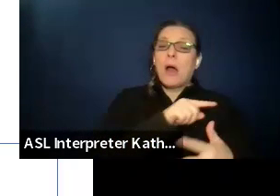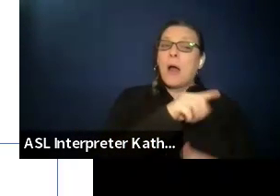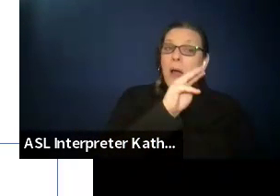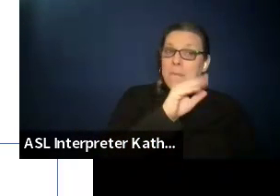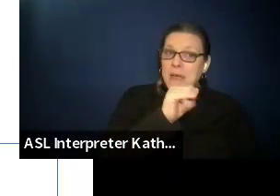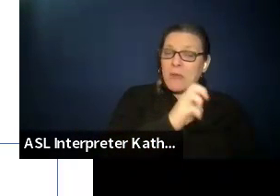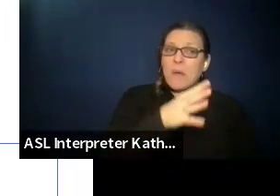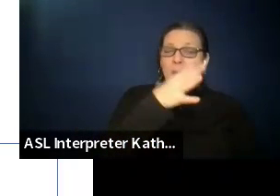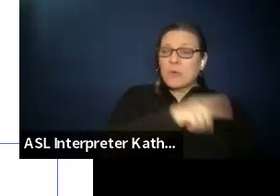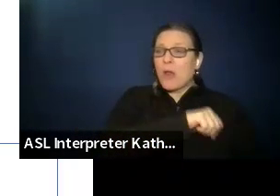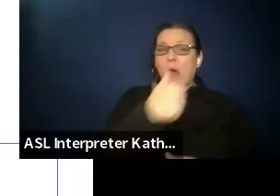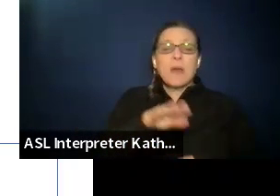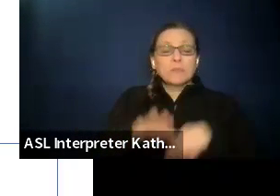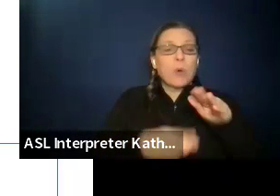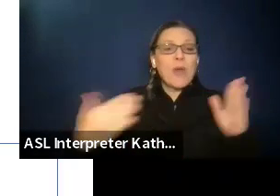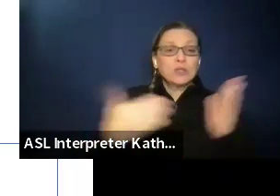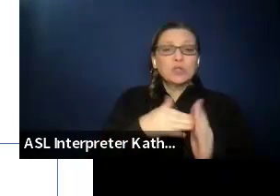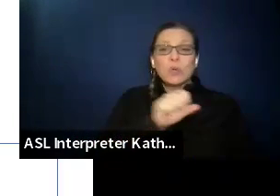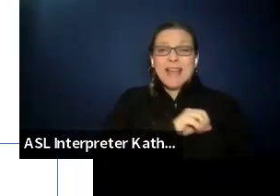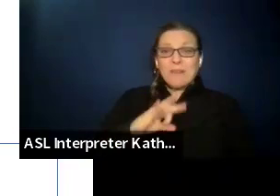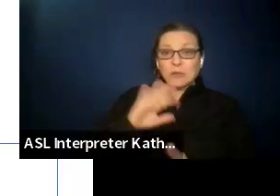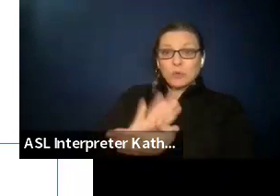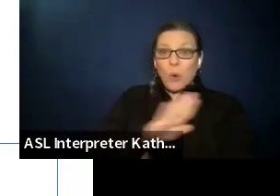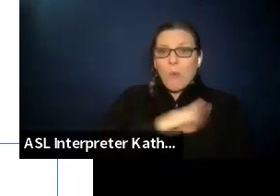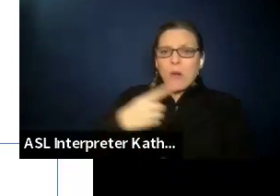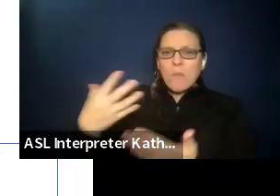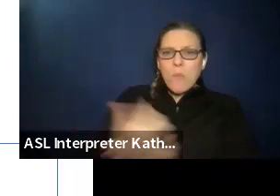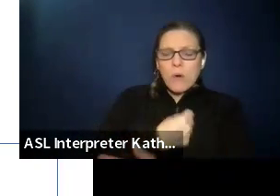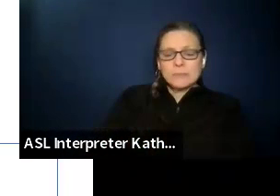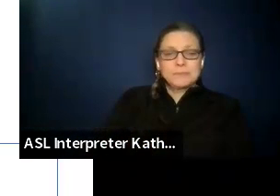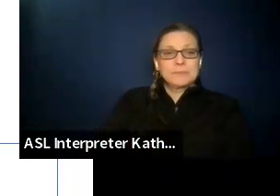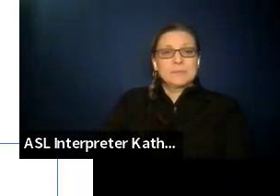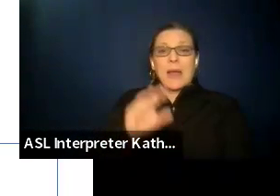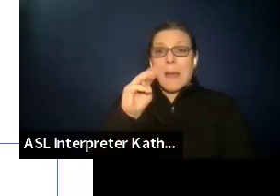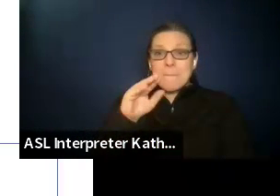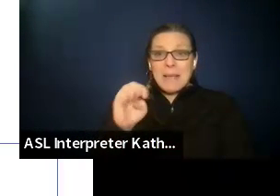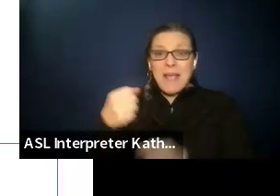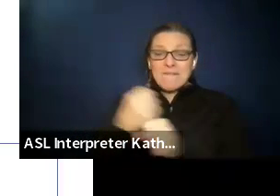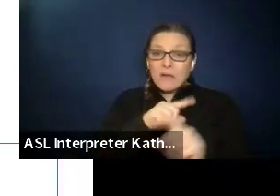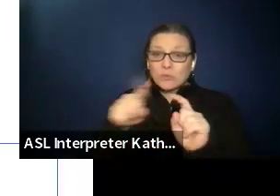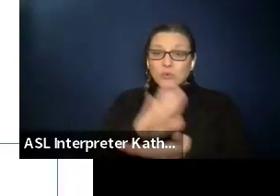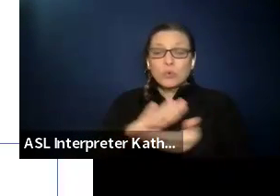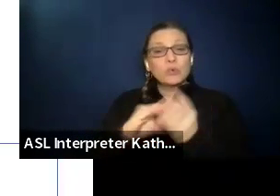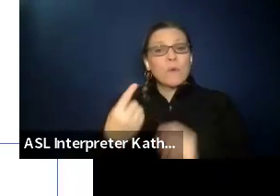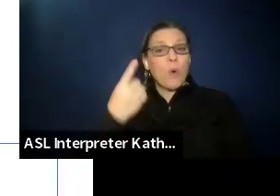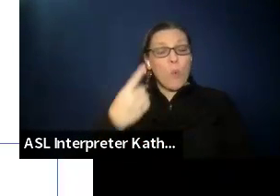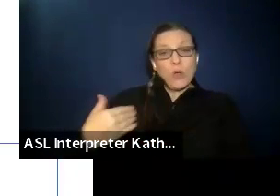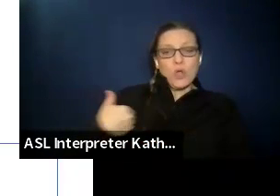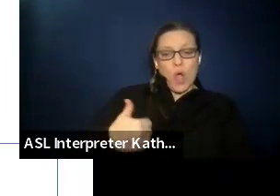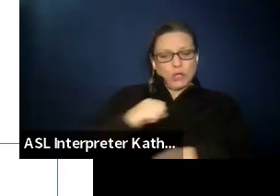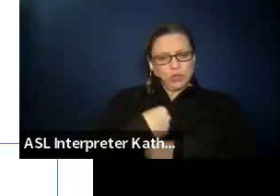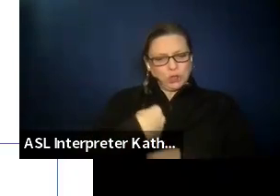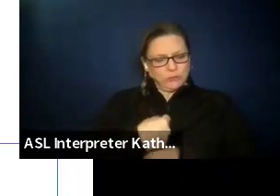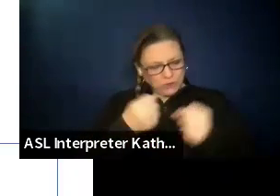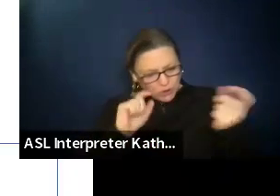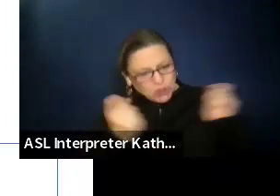step. They sued the San Francisco School Board and won. Mamie Tape Fights to Go to School is the story of one young changemaker's brave